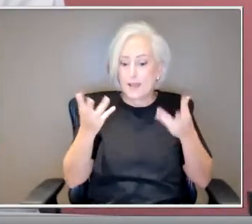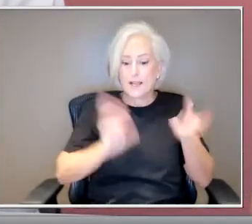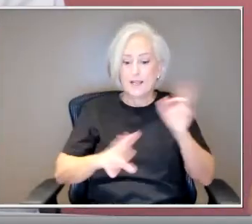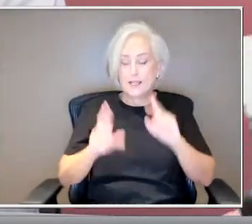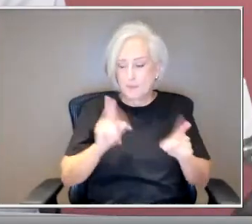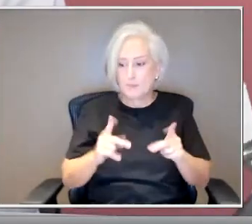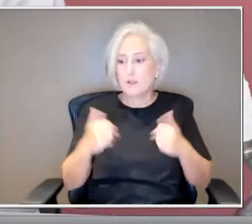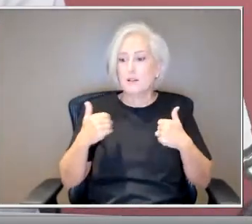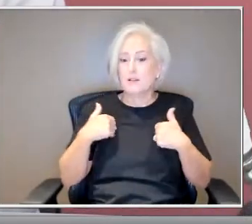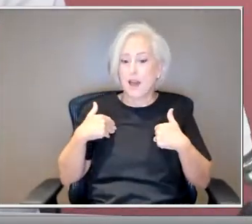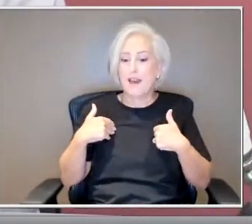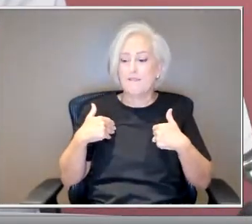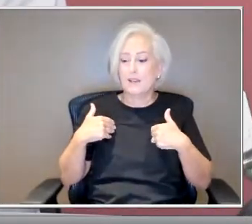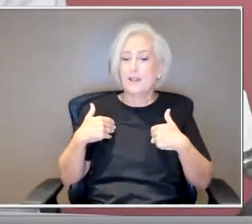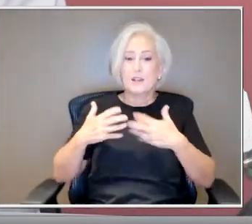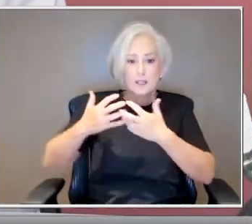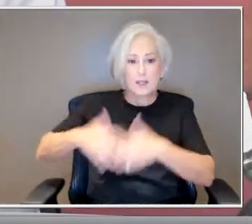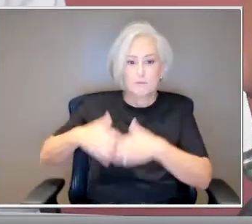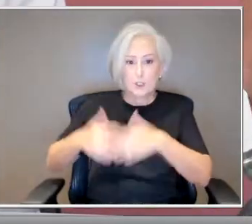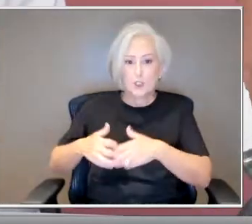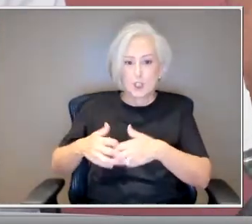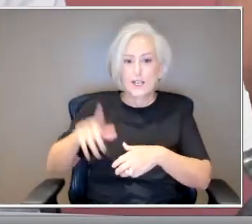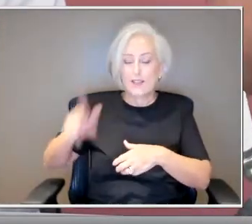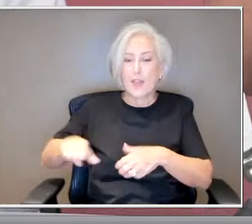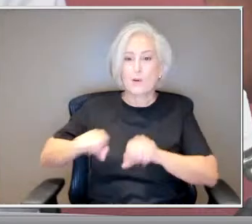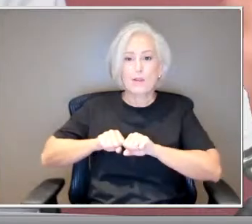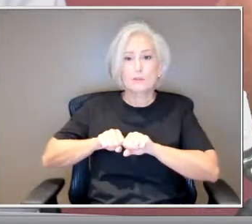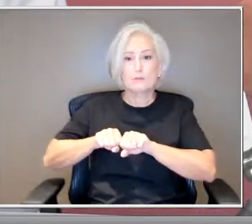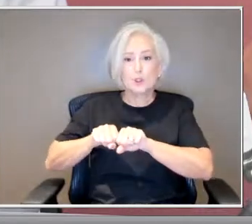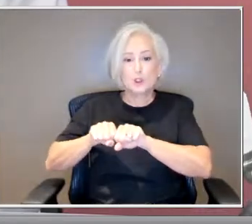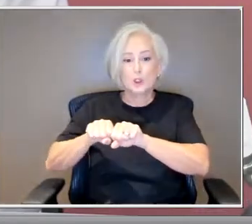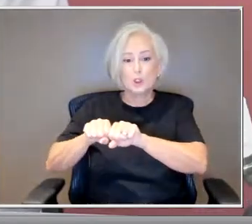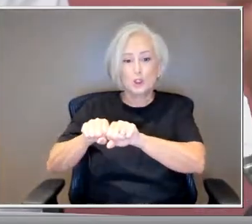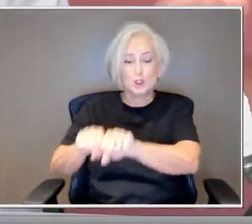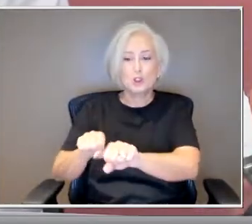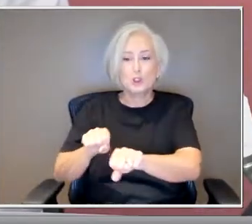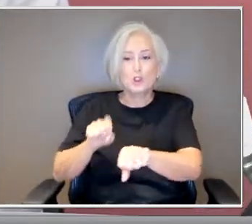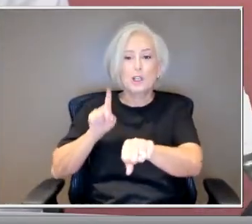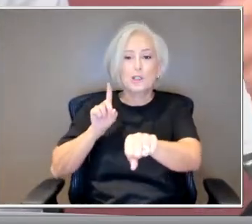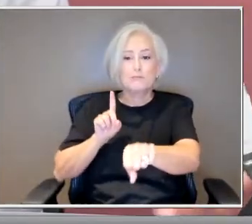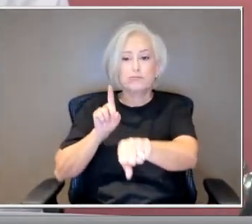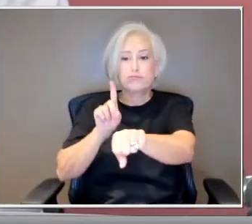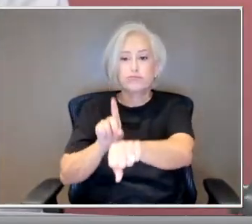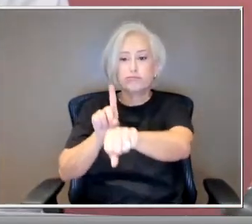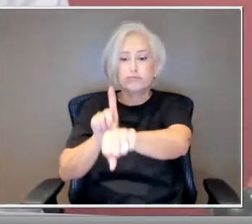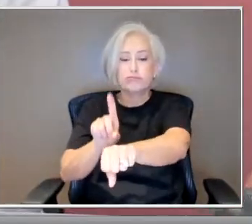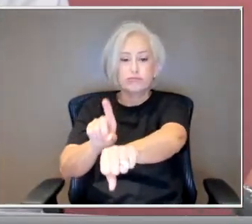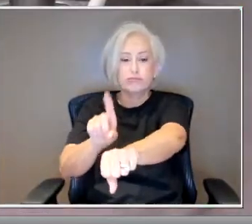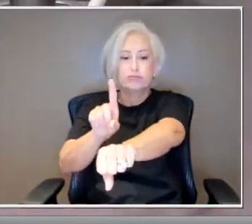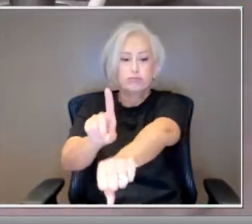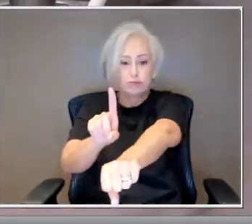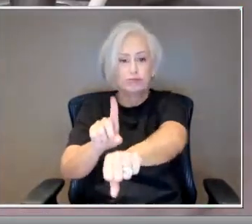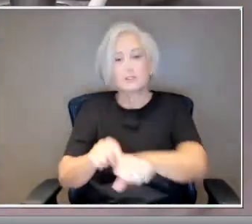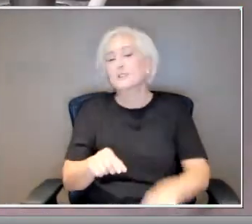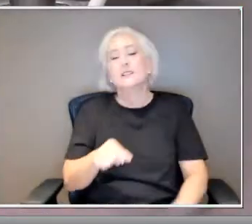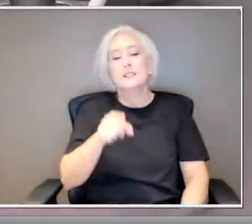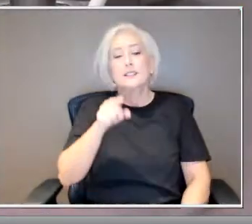And our last guy would see all of the HeartMate 2s come in and go home and come in and go home, and he was still stuck on